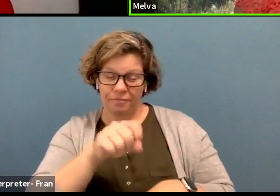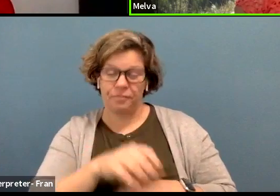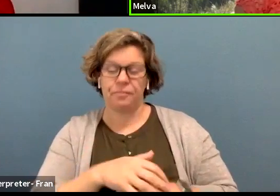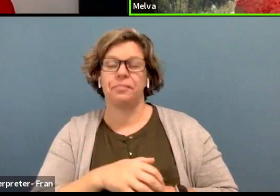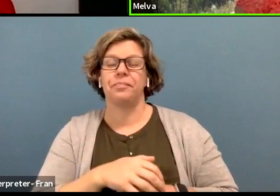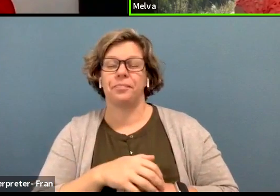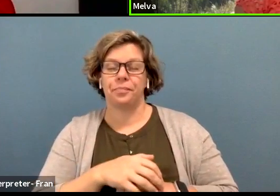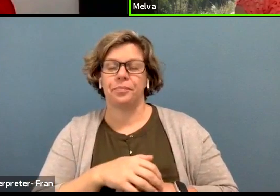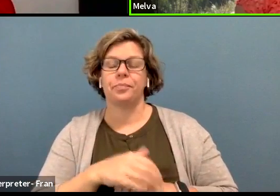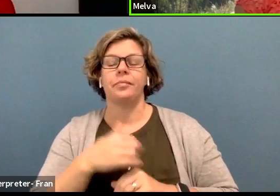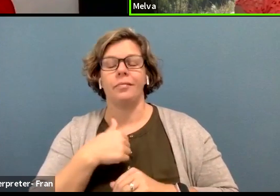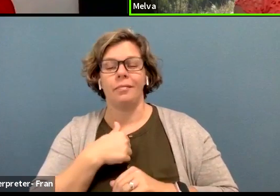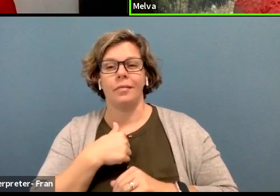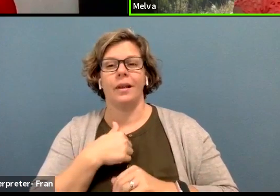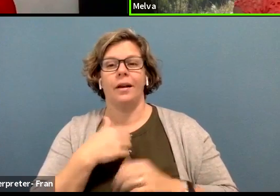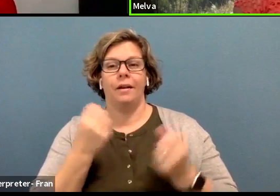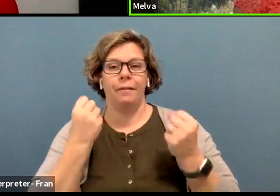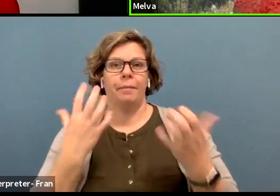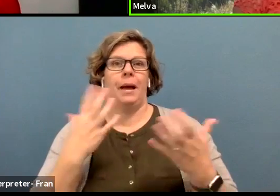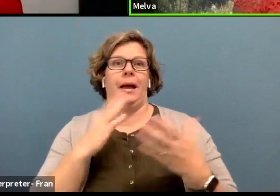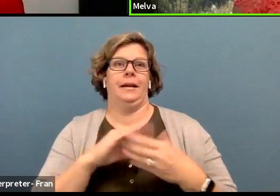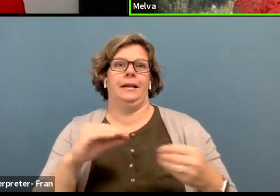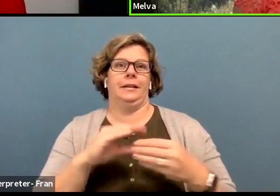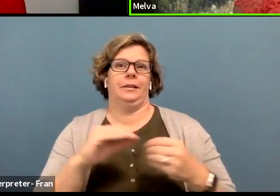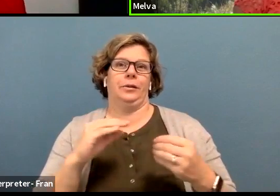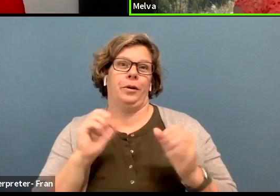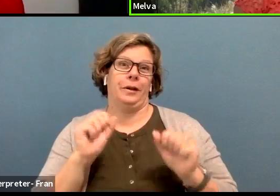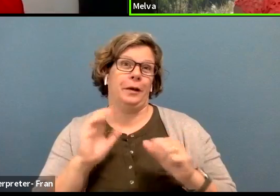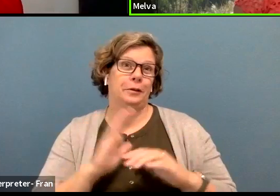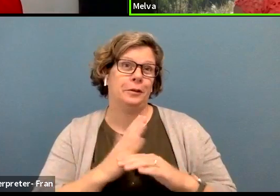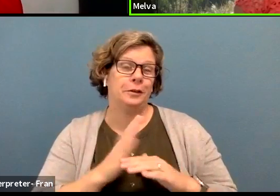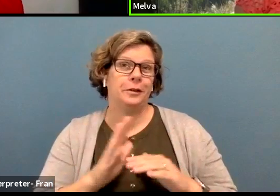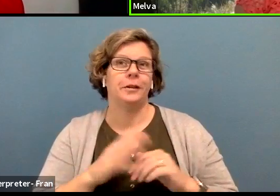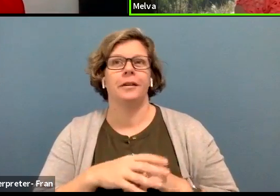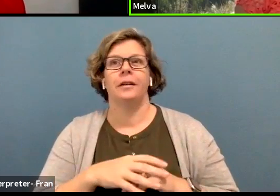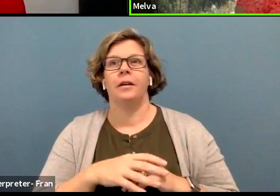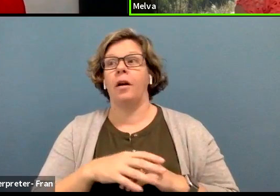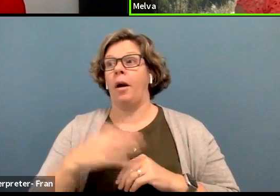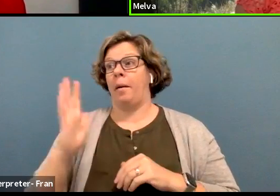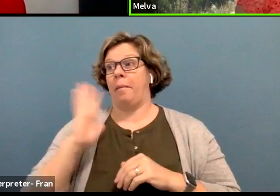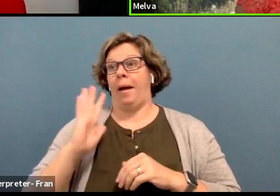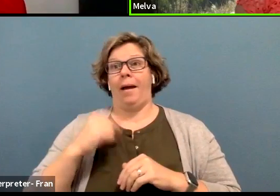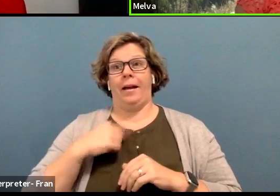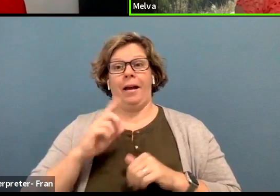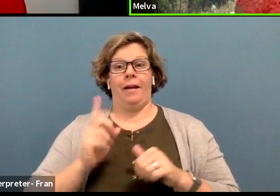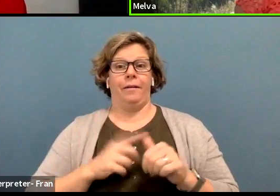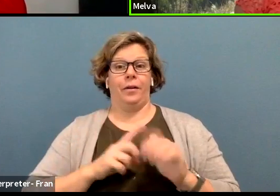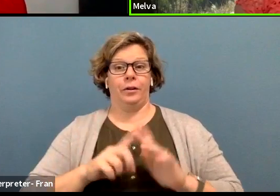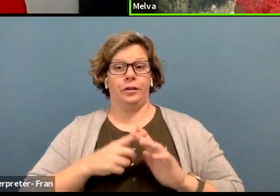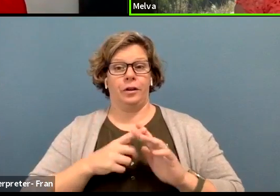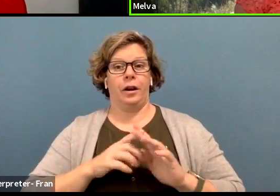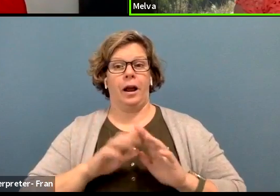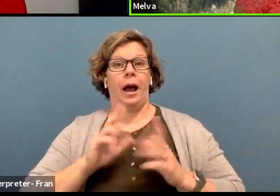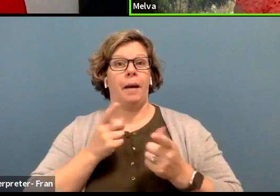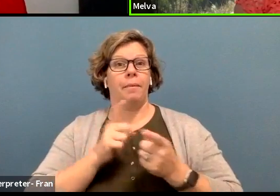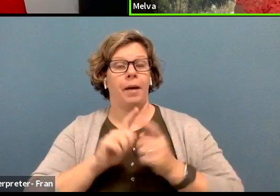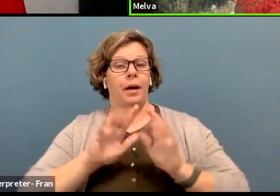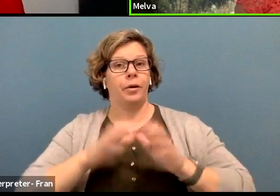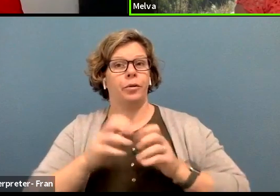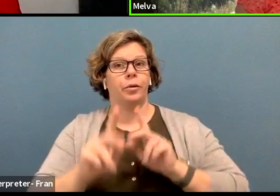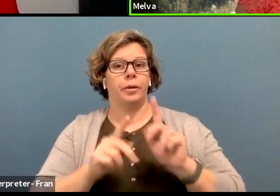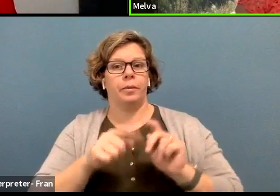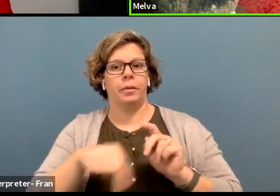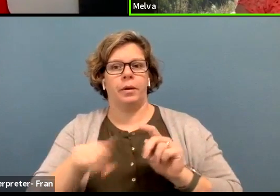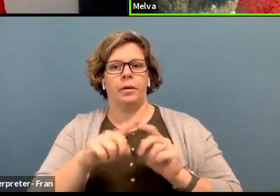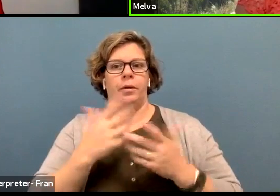I have many stories to tell. When I first started, I met a group of folks that really brought